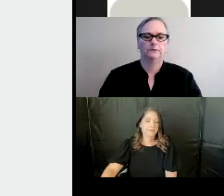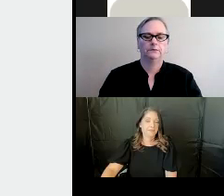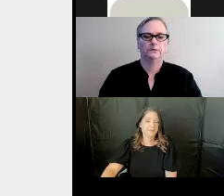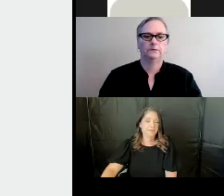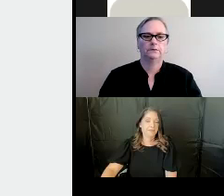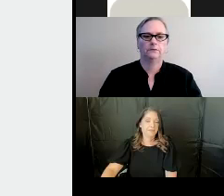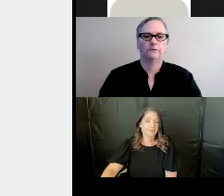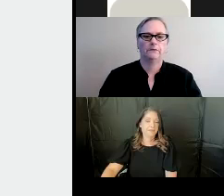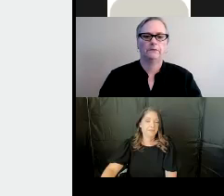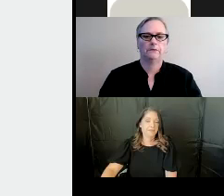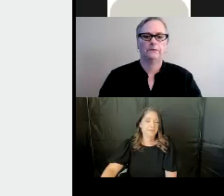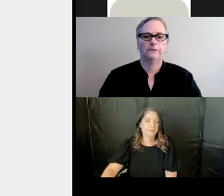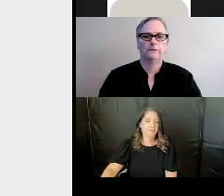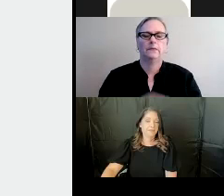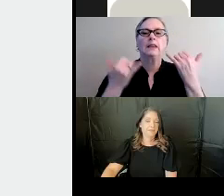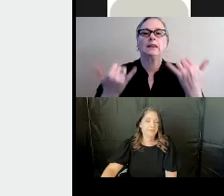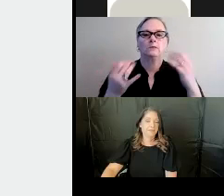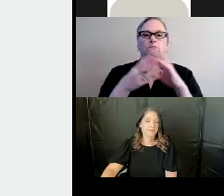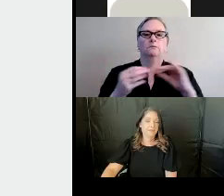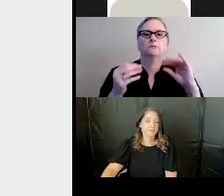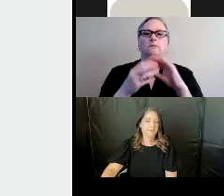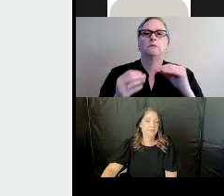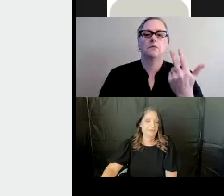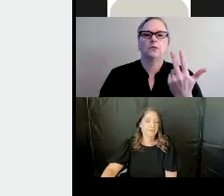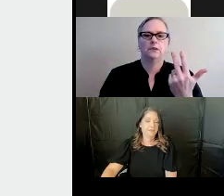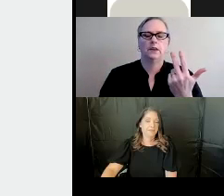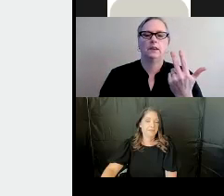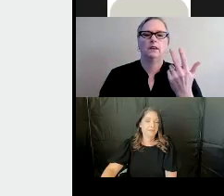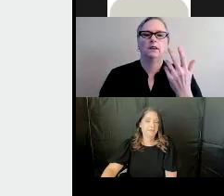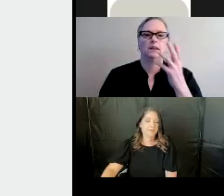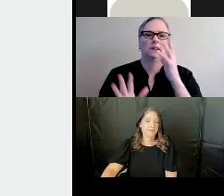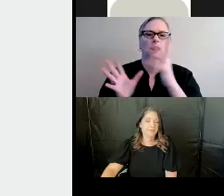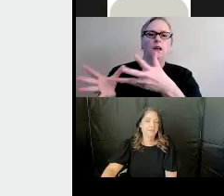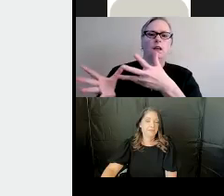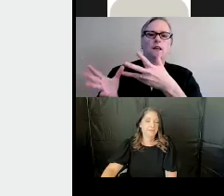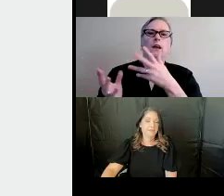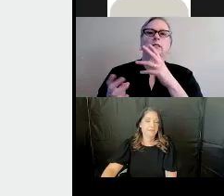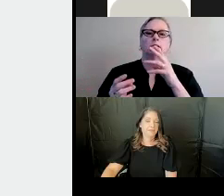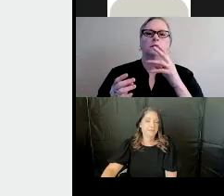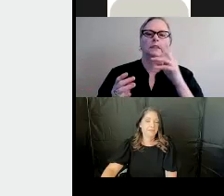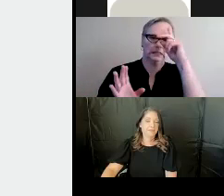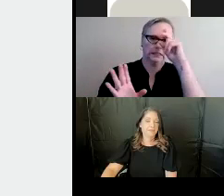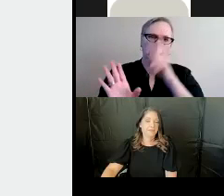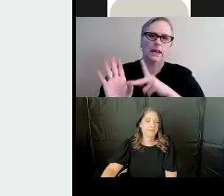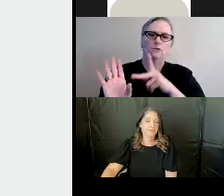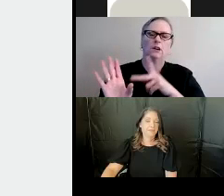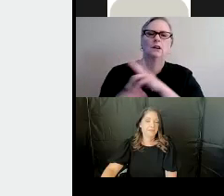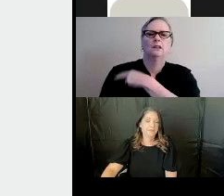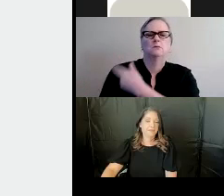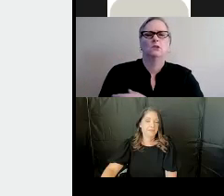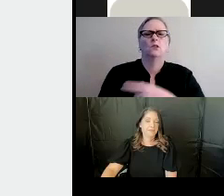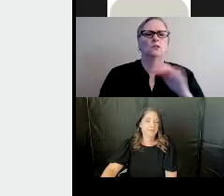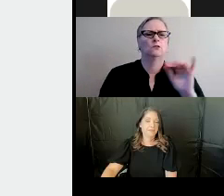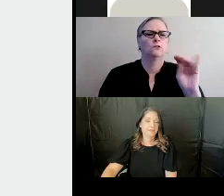Then we'll go to scenario 3, neglect in a psychiatric hospital. So Mr. James is living in a psychiatric